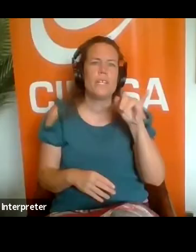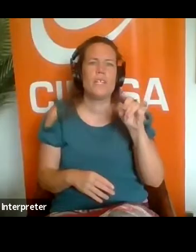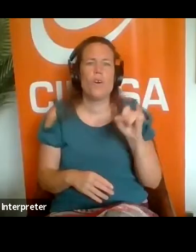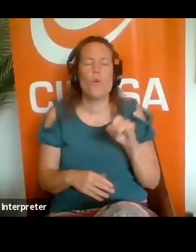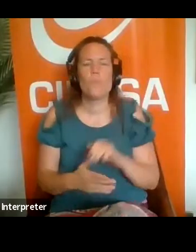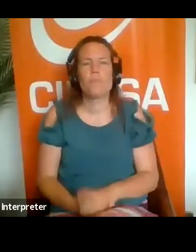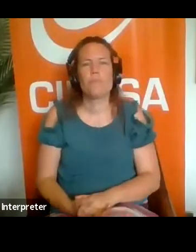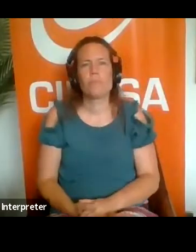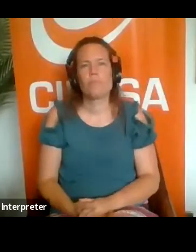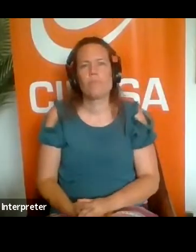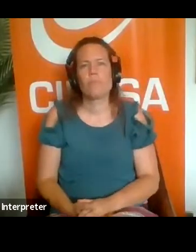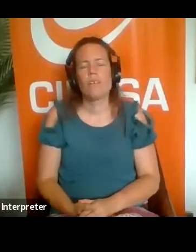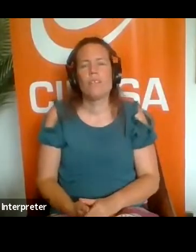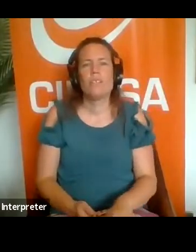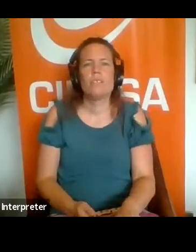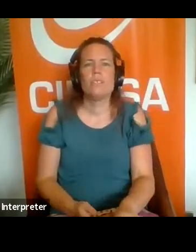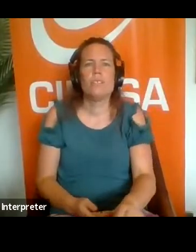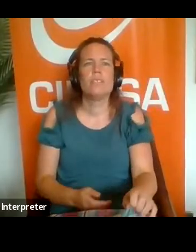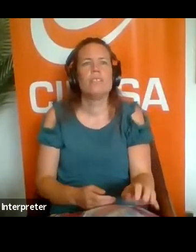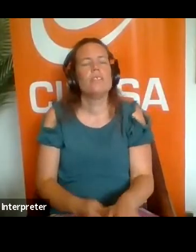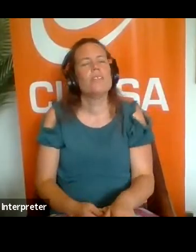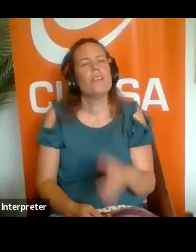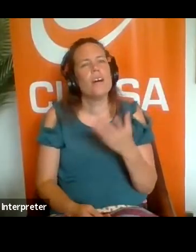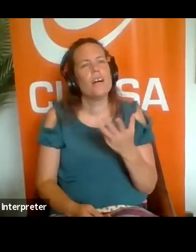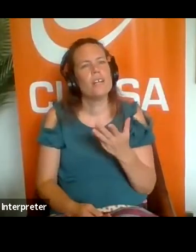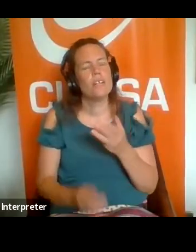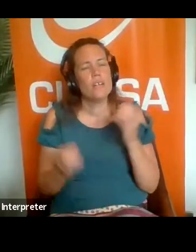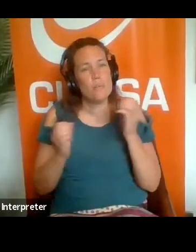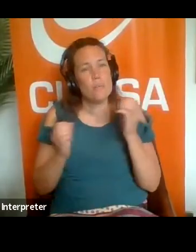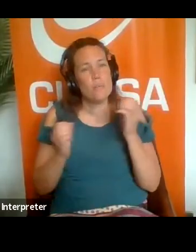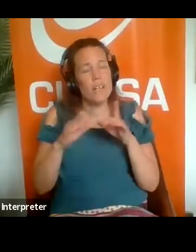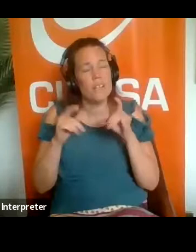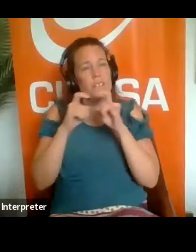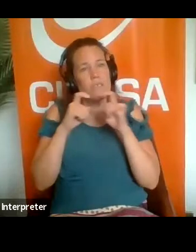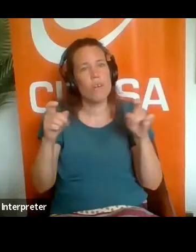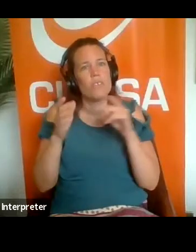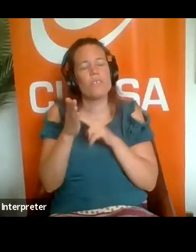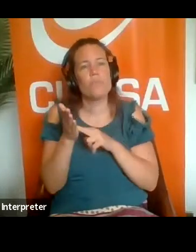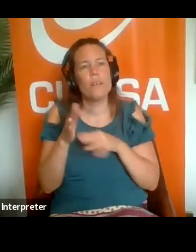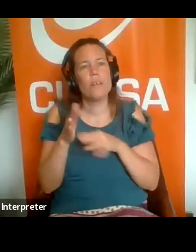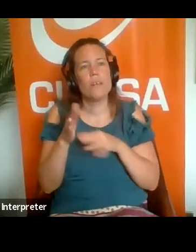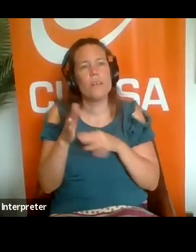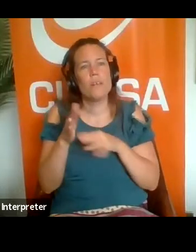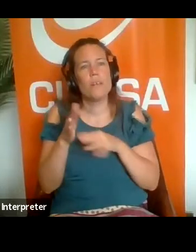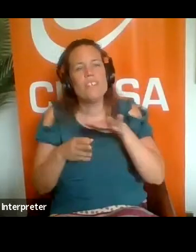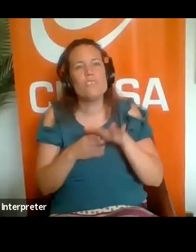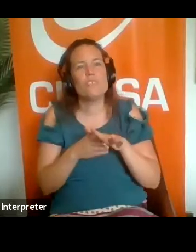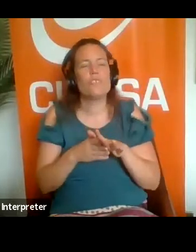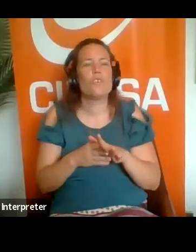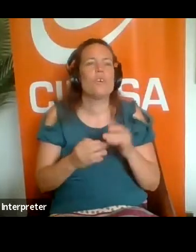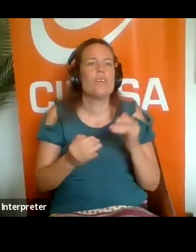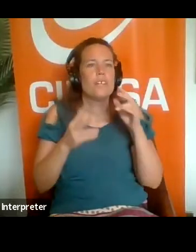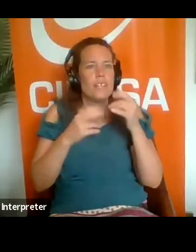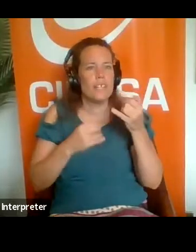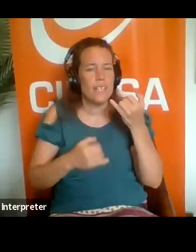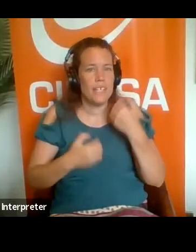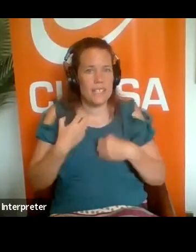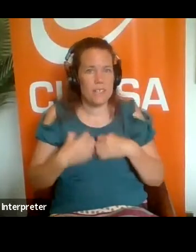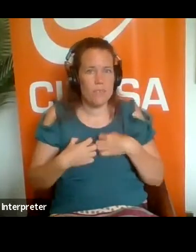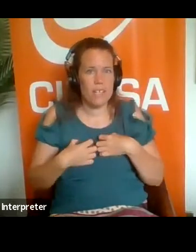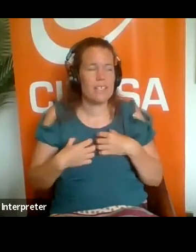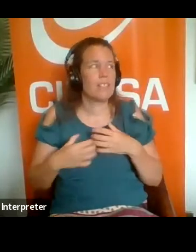The magic words that are used sometimes, national interest, national security,